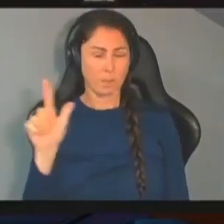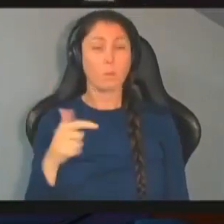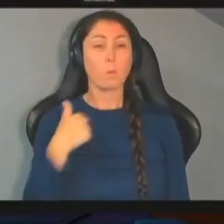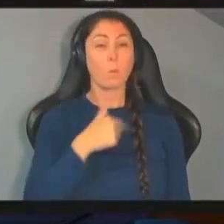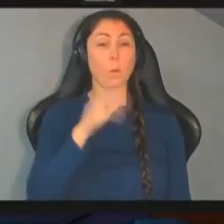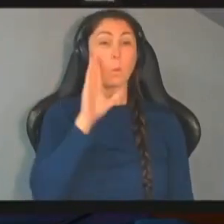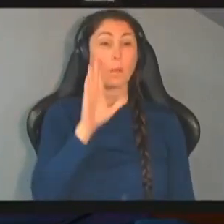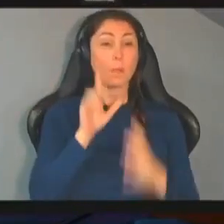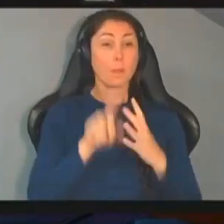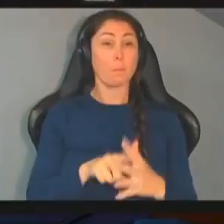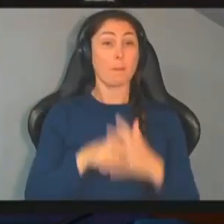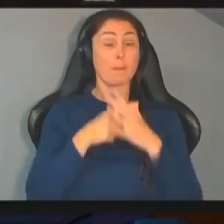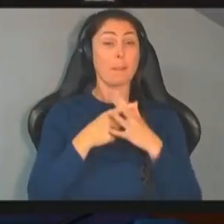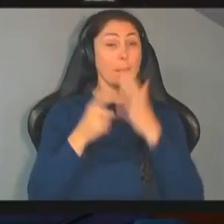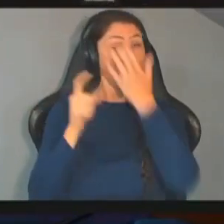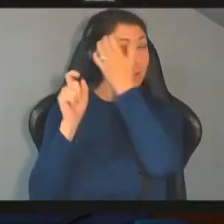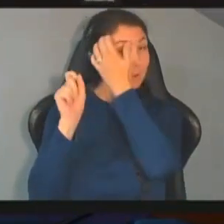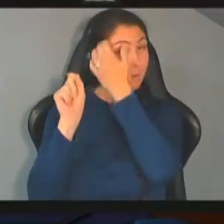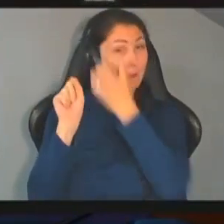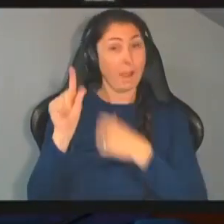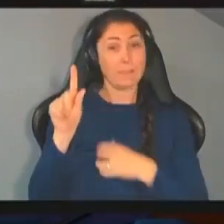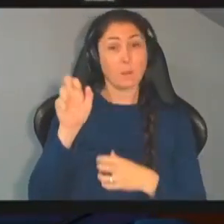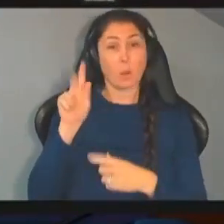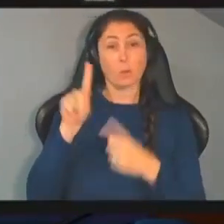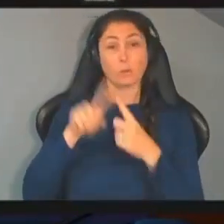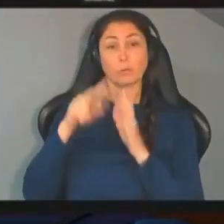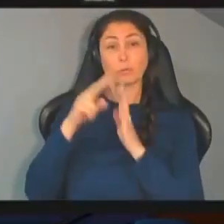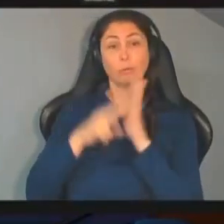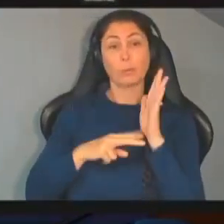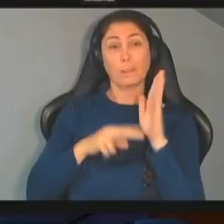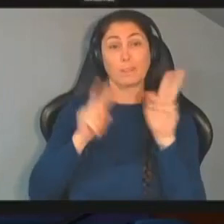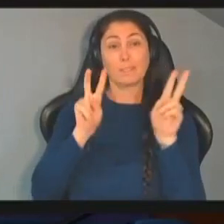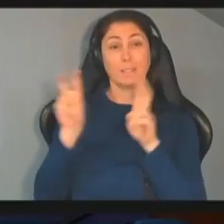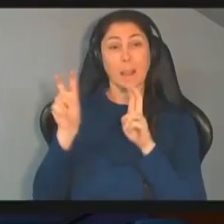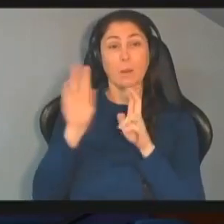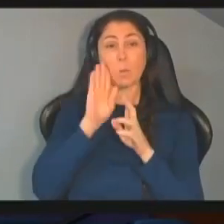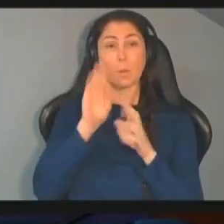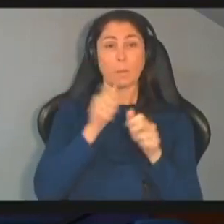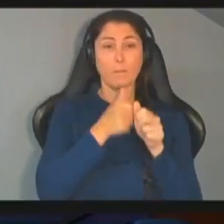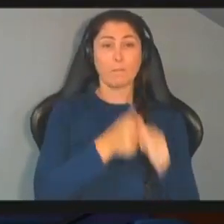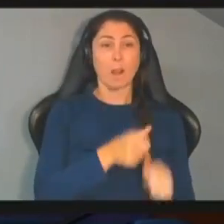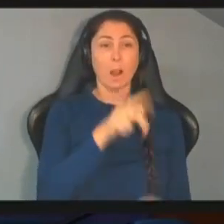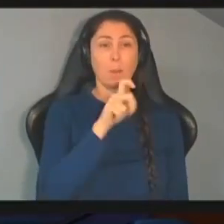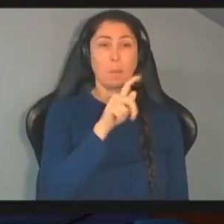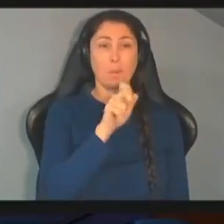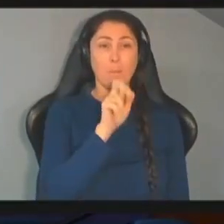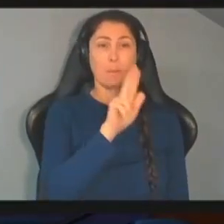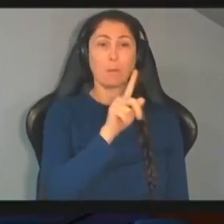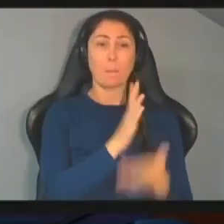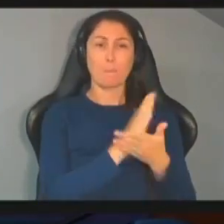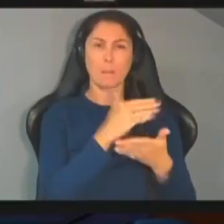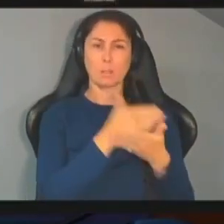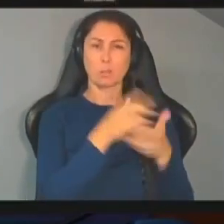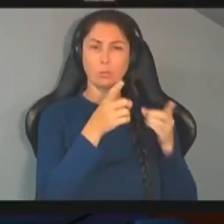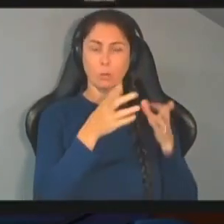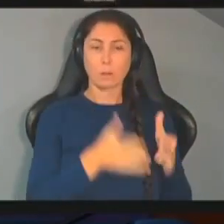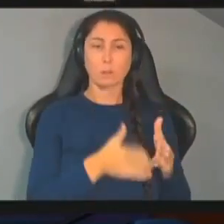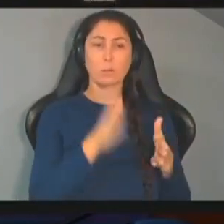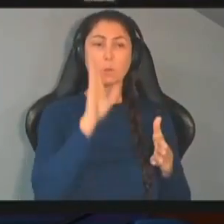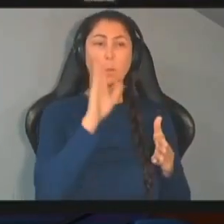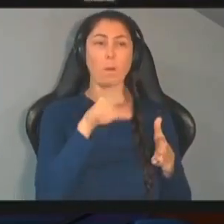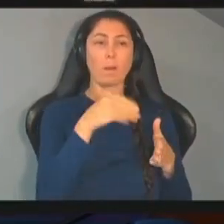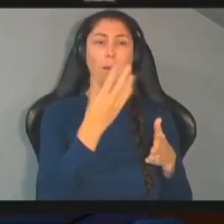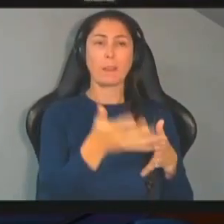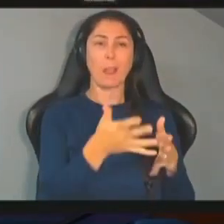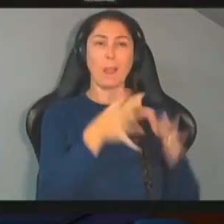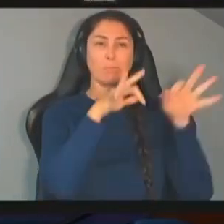by asking the clerk to read the title of the bills, after which will be followed by Peter McDevitt, the Budget Director, who will give an overview of